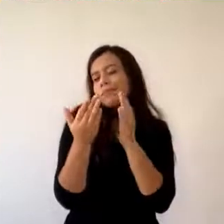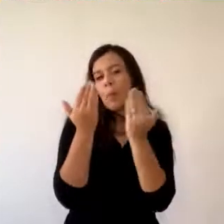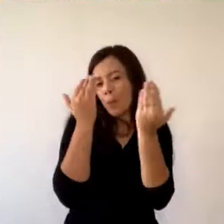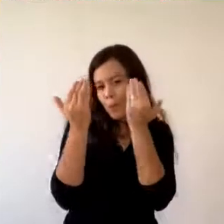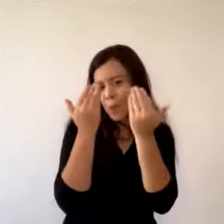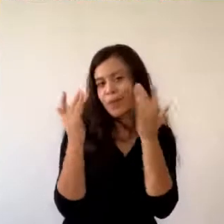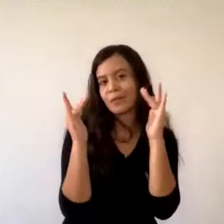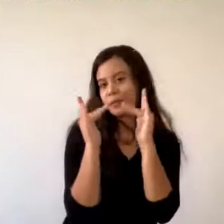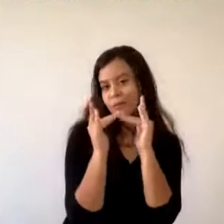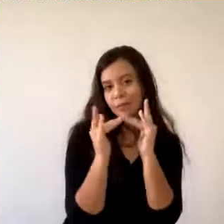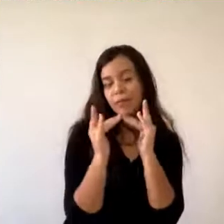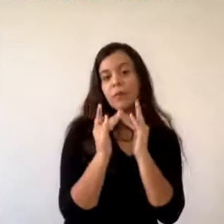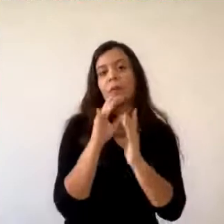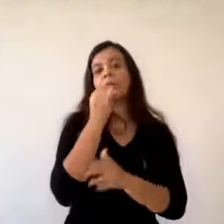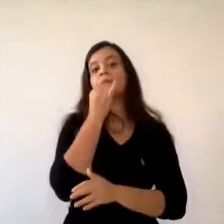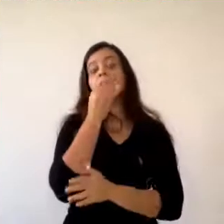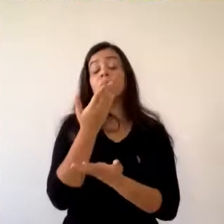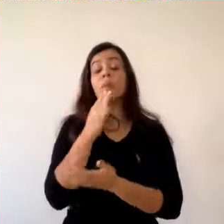The electronic